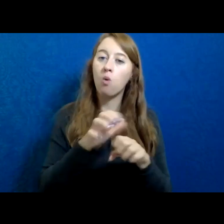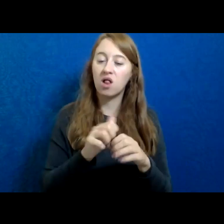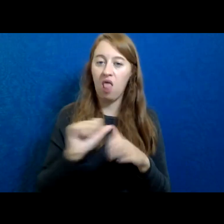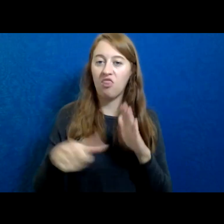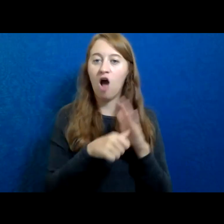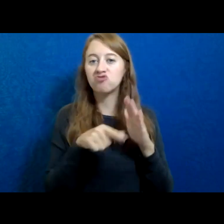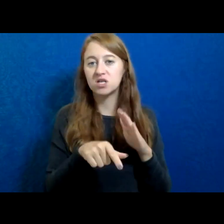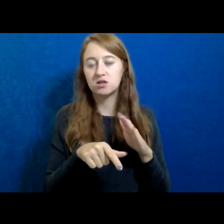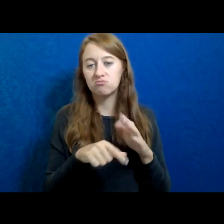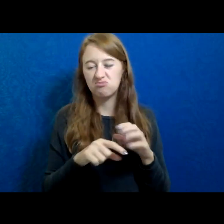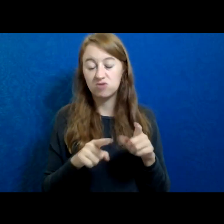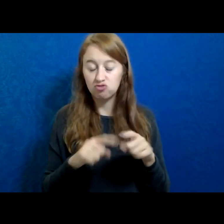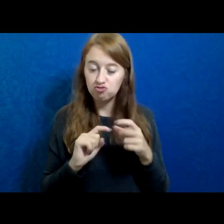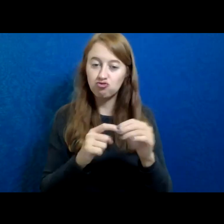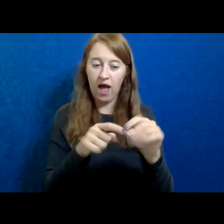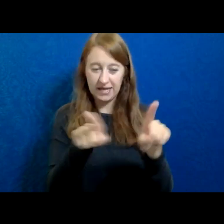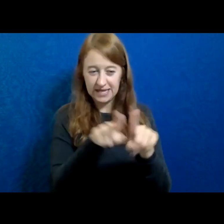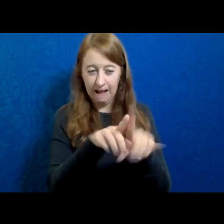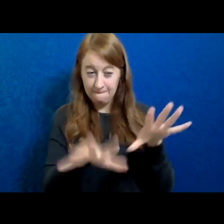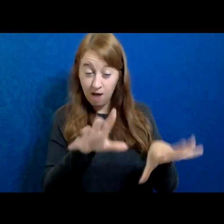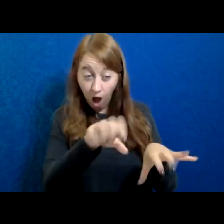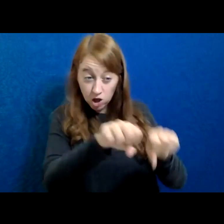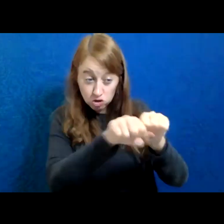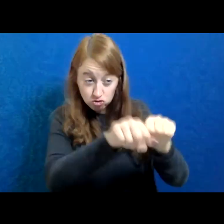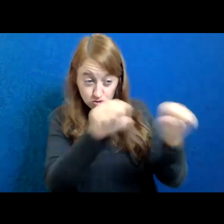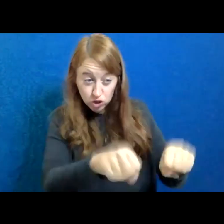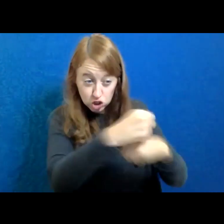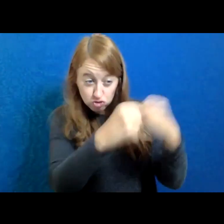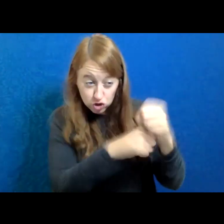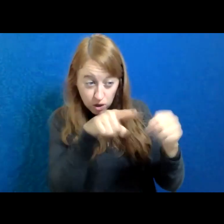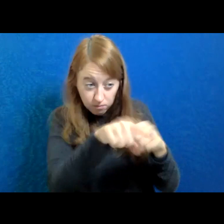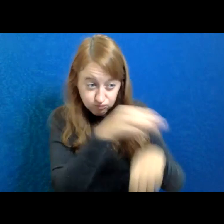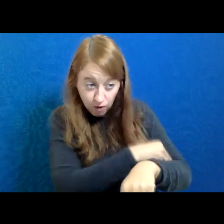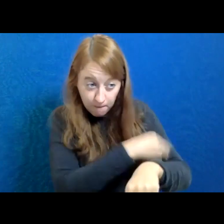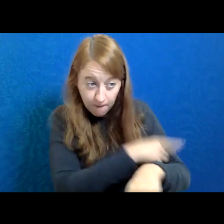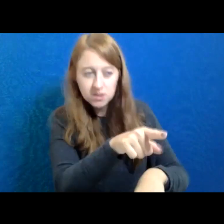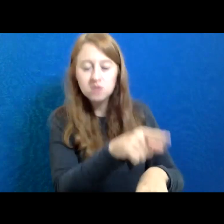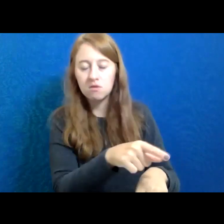tries to address those structural issues. And I'm really looking forward